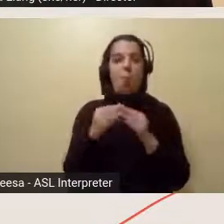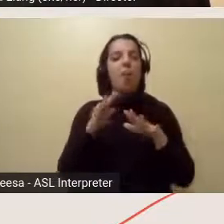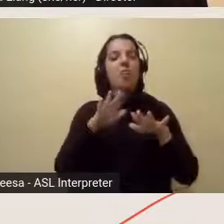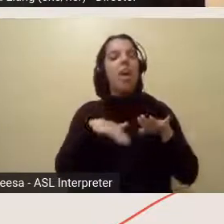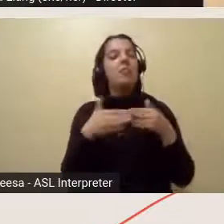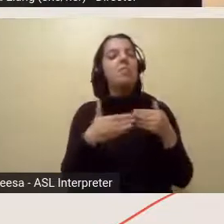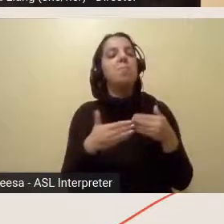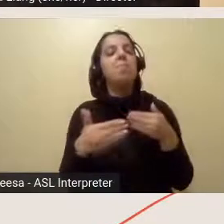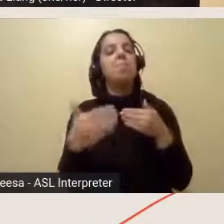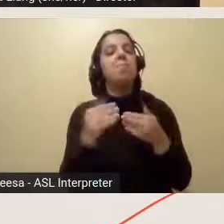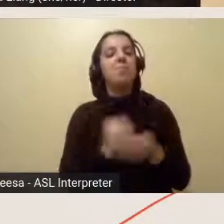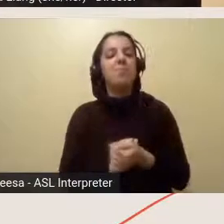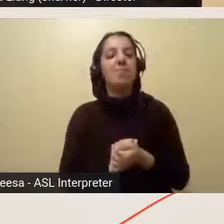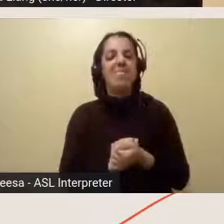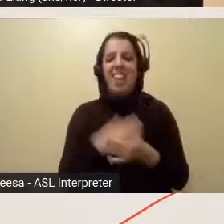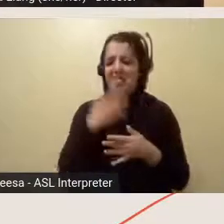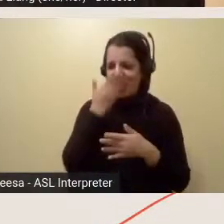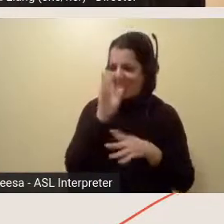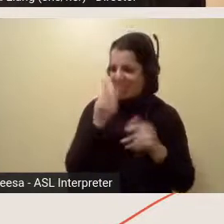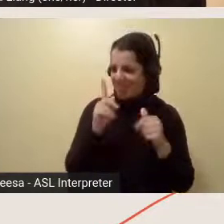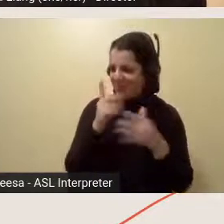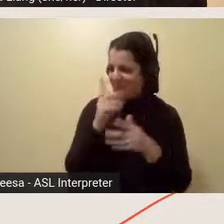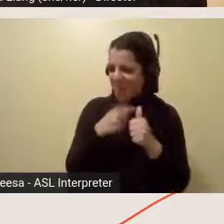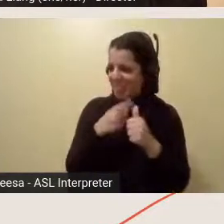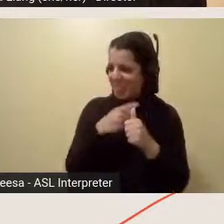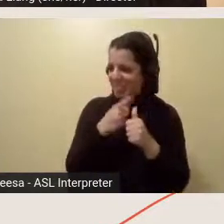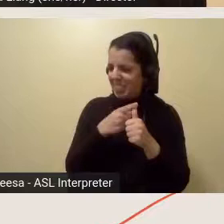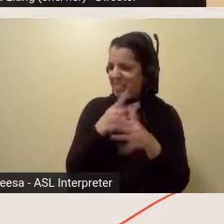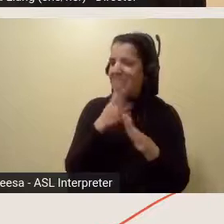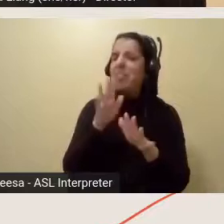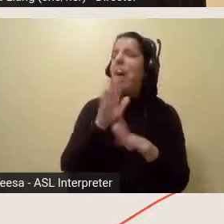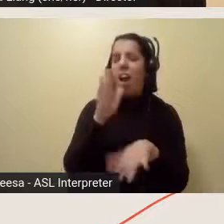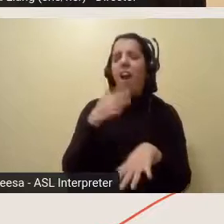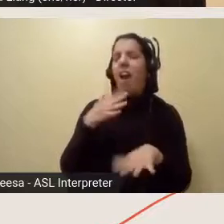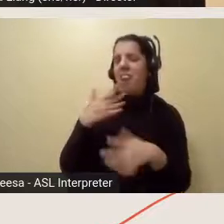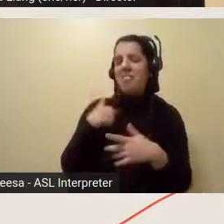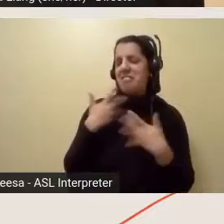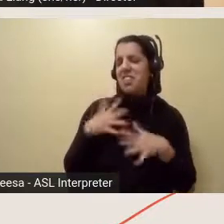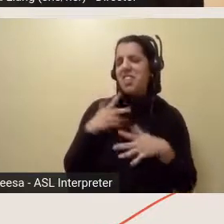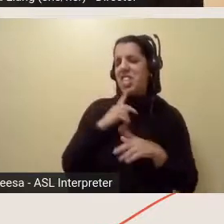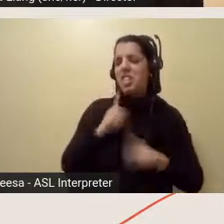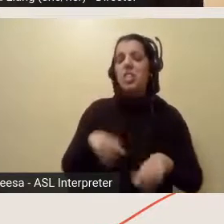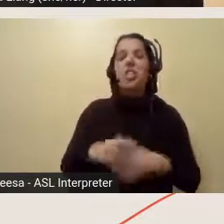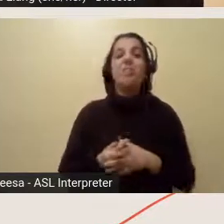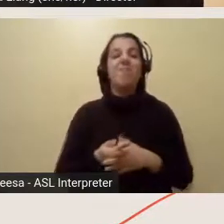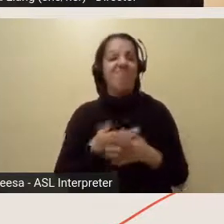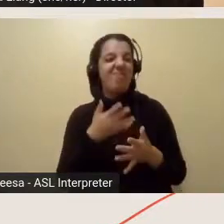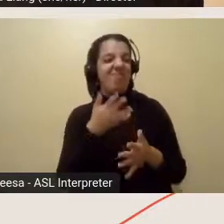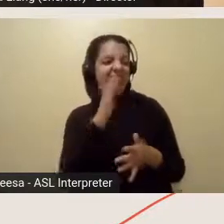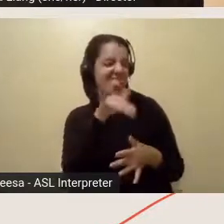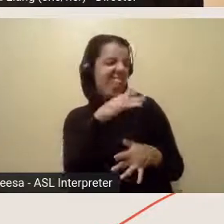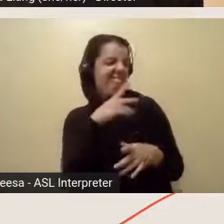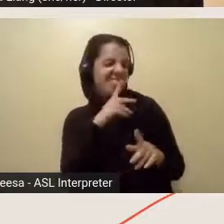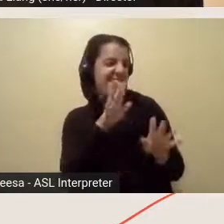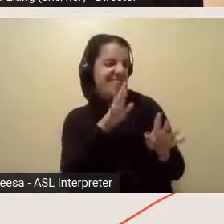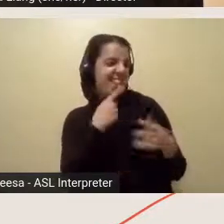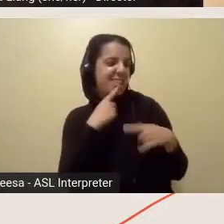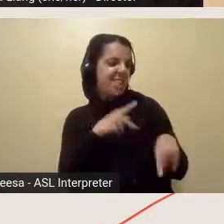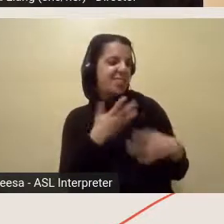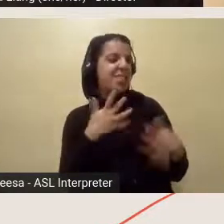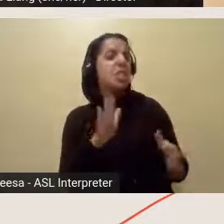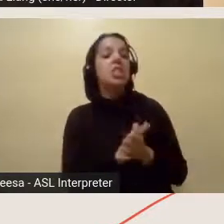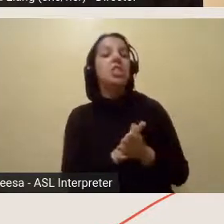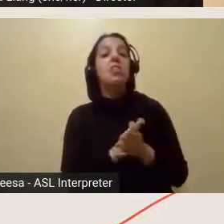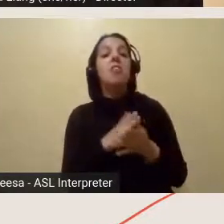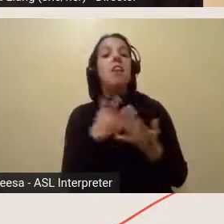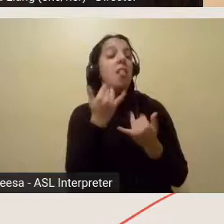No, you've answered it. Yeah, it was whether there's been anything that's come from it in that place. Maybe a last question before we go